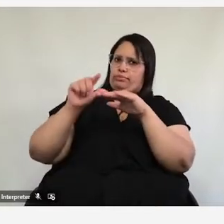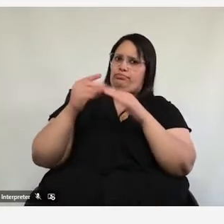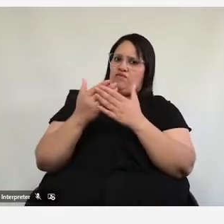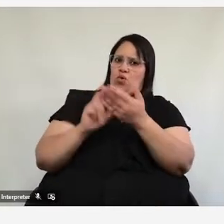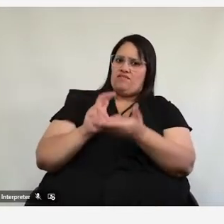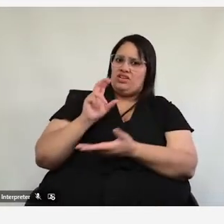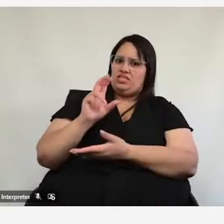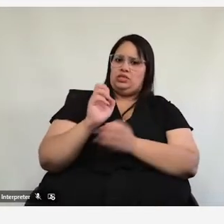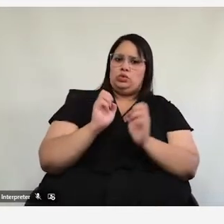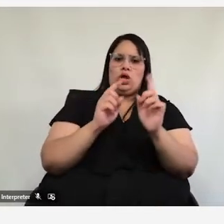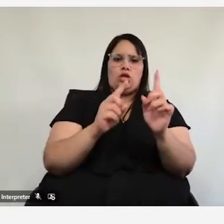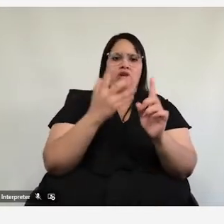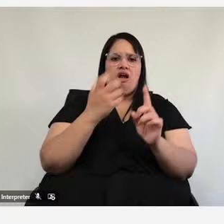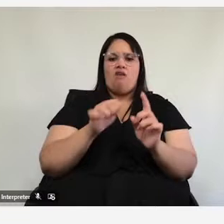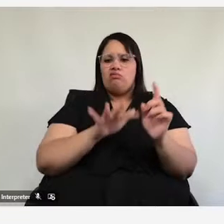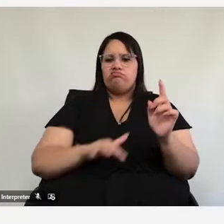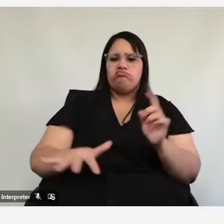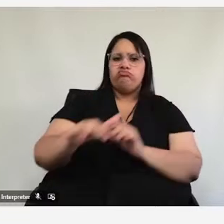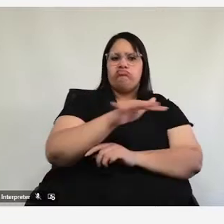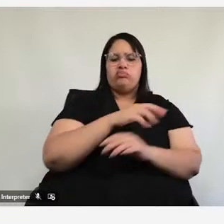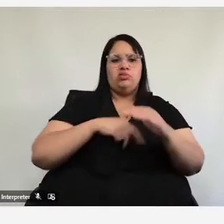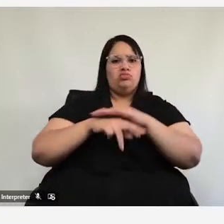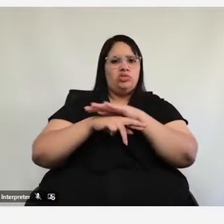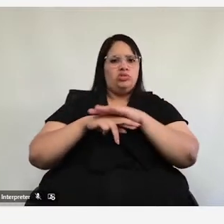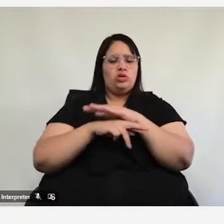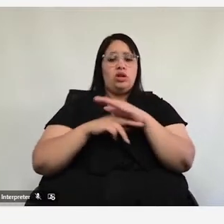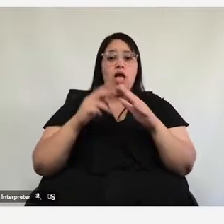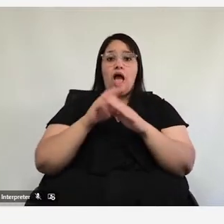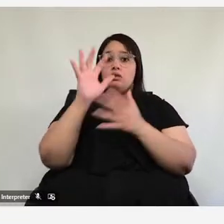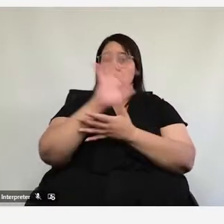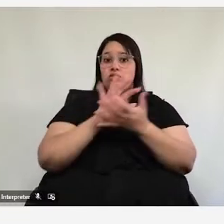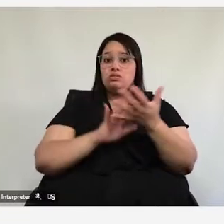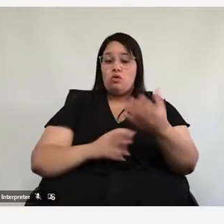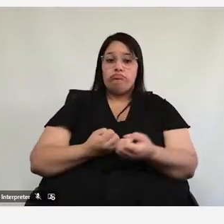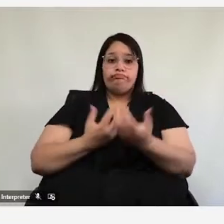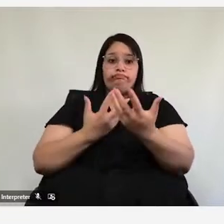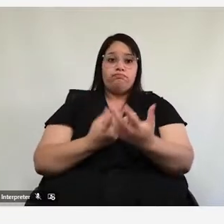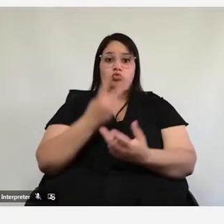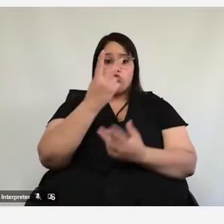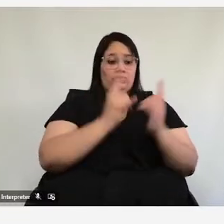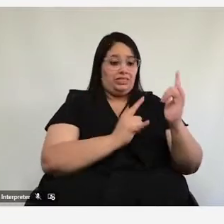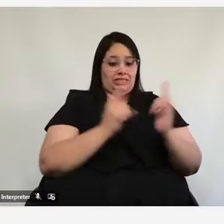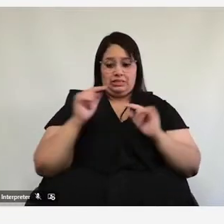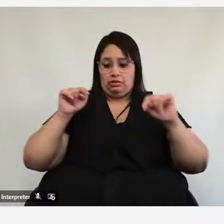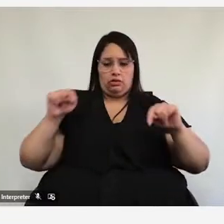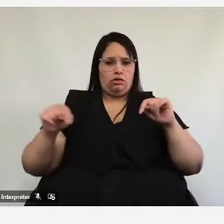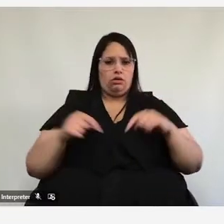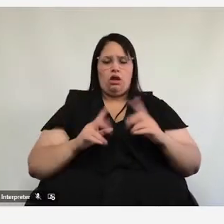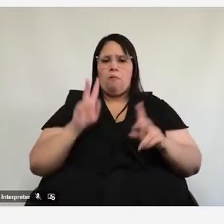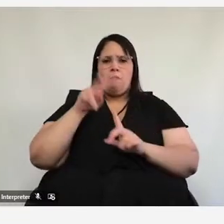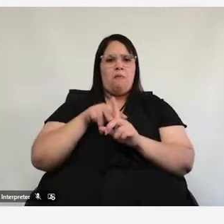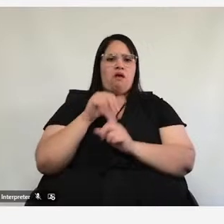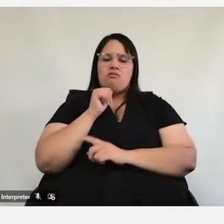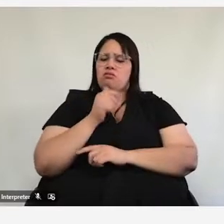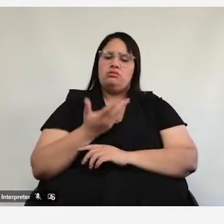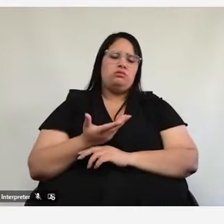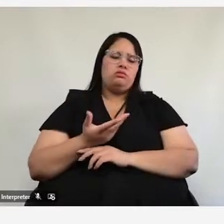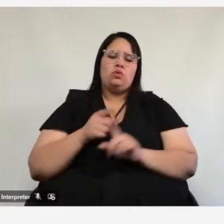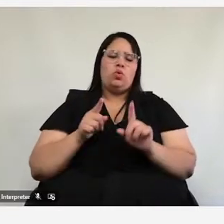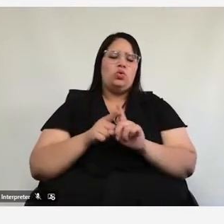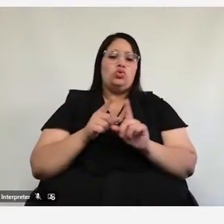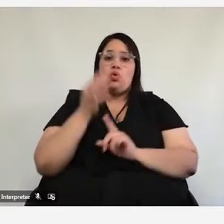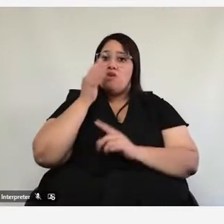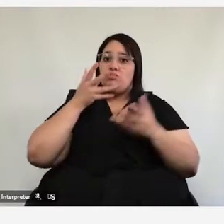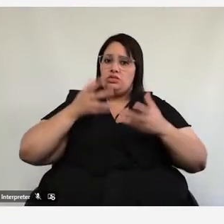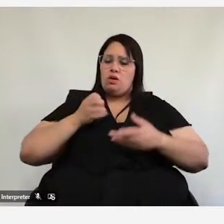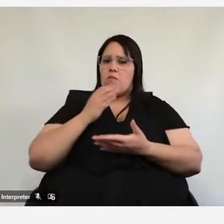investment in education across all regions, and the narrative of a tale of two cities is really not applicable. This government is making sure